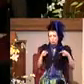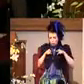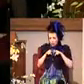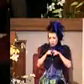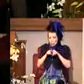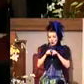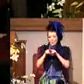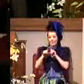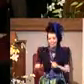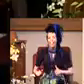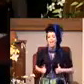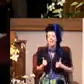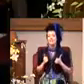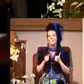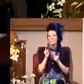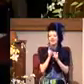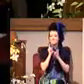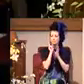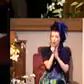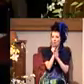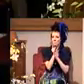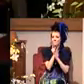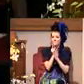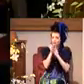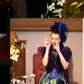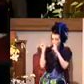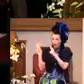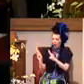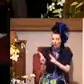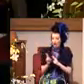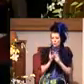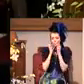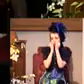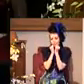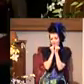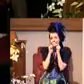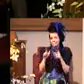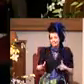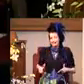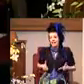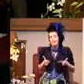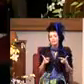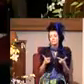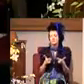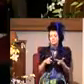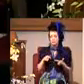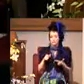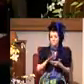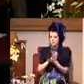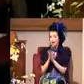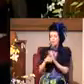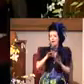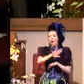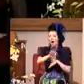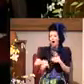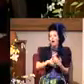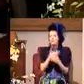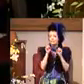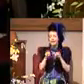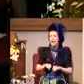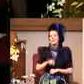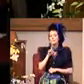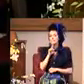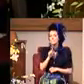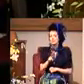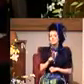very moment, honored and treasured life, to enable this life to become all that it can be, knowing that in